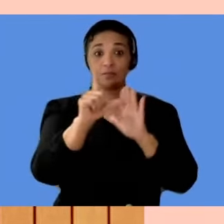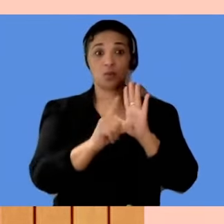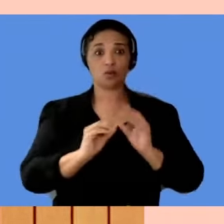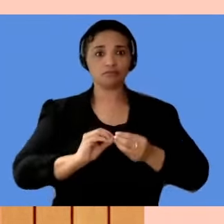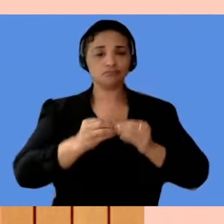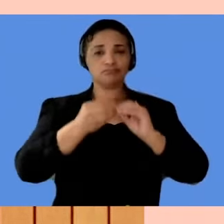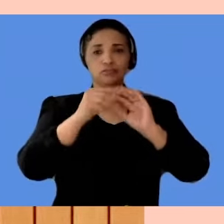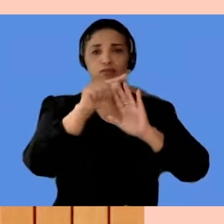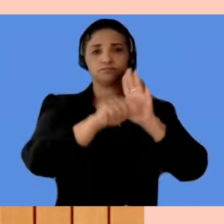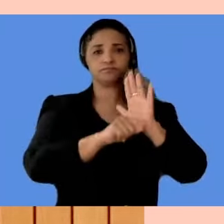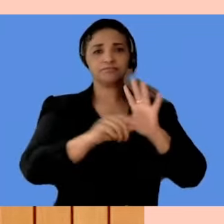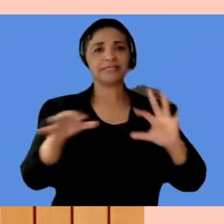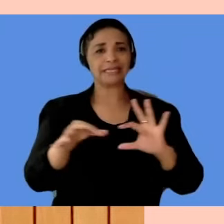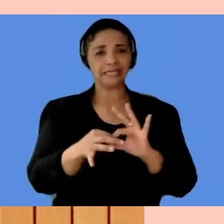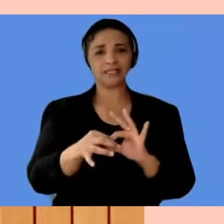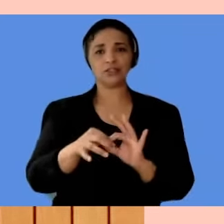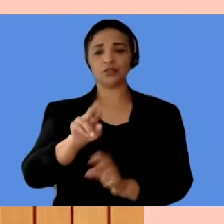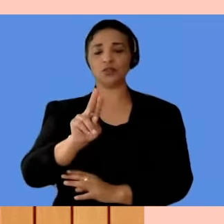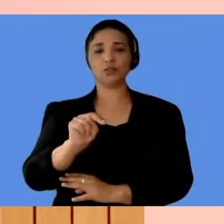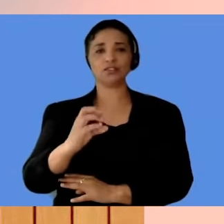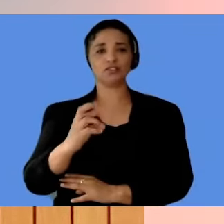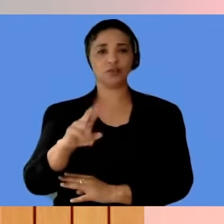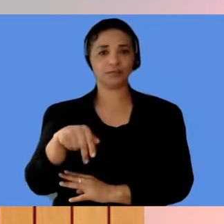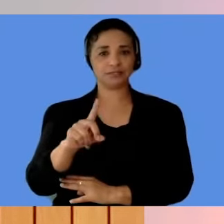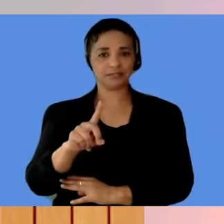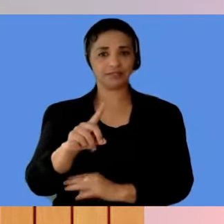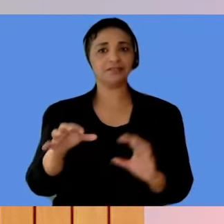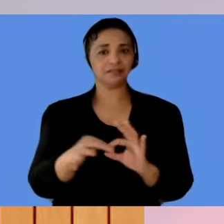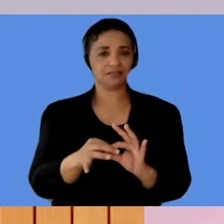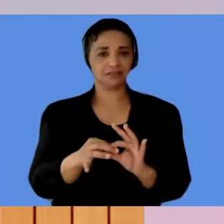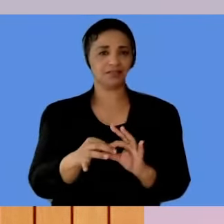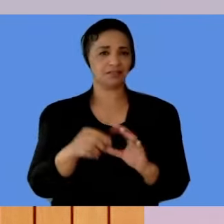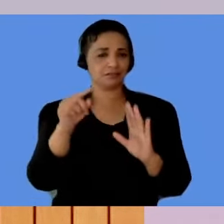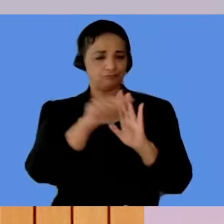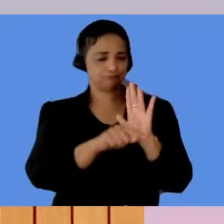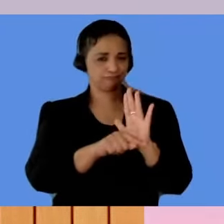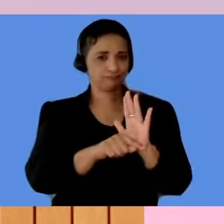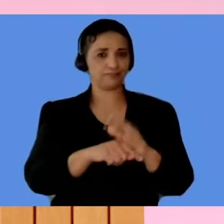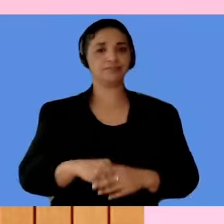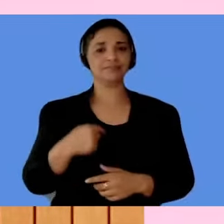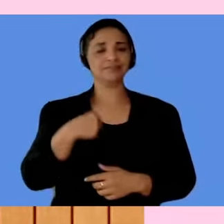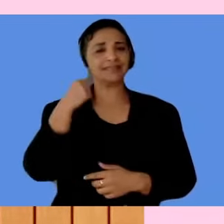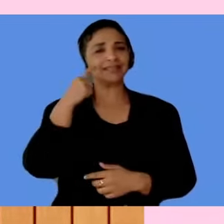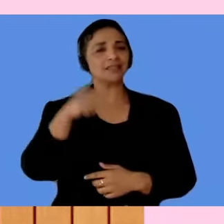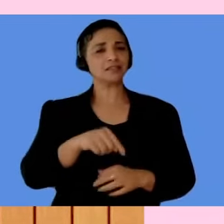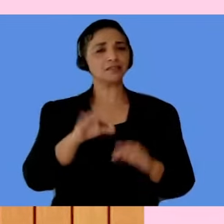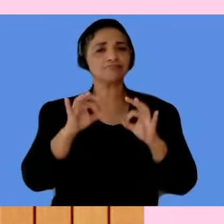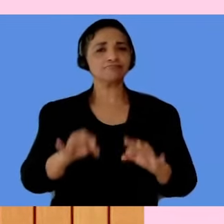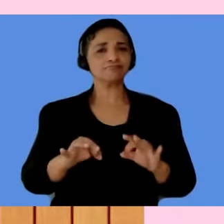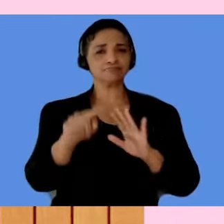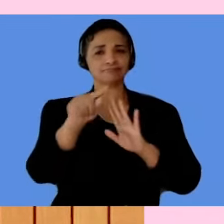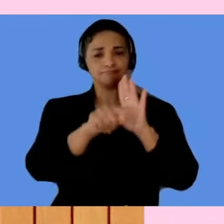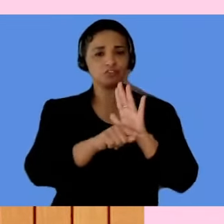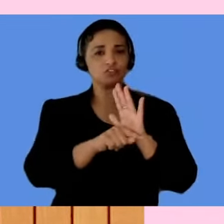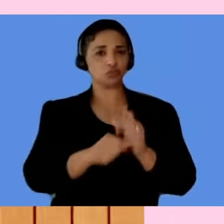the UNCRPD, the Rights of Persons with Disability Act 2016. I think one of the game changer legislation if you look at it globally.